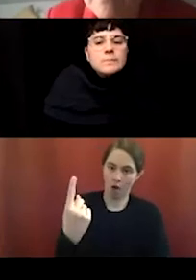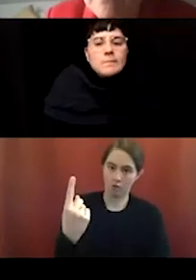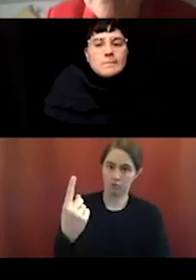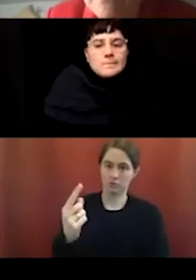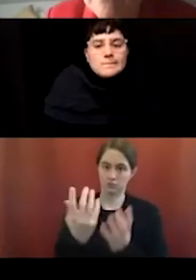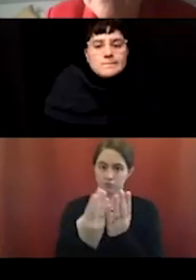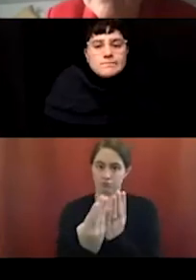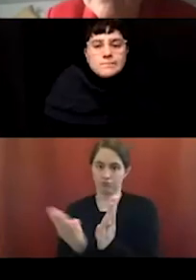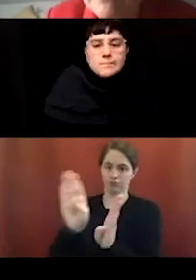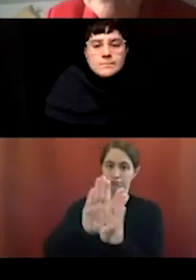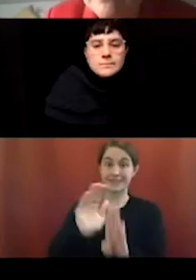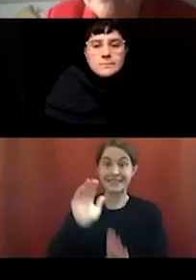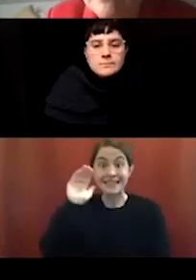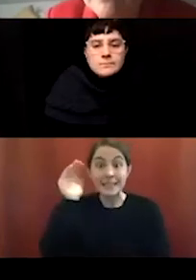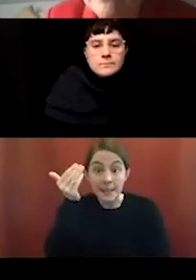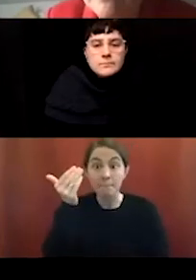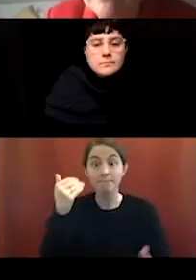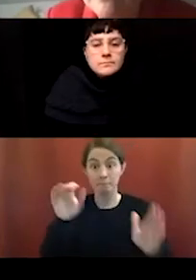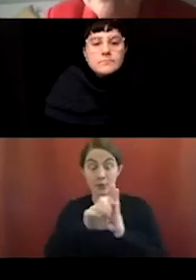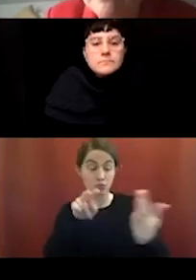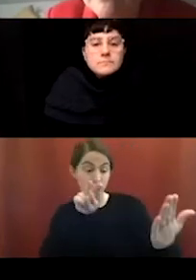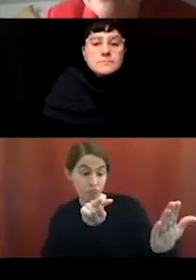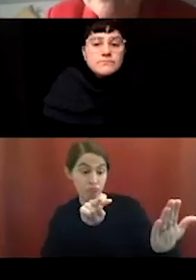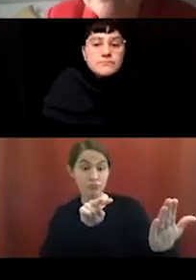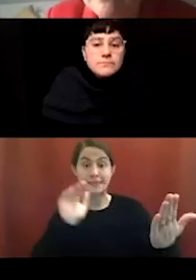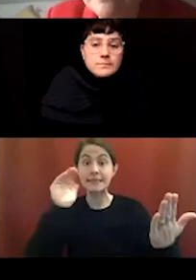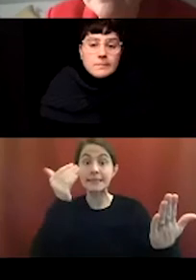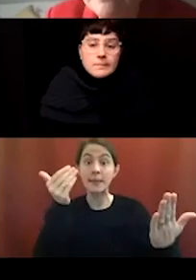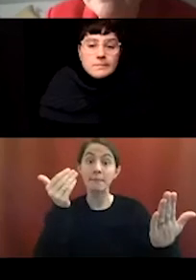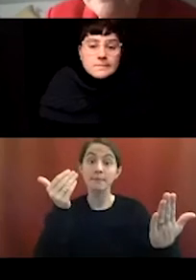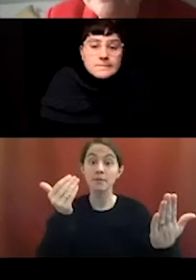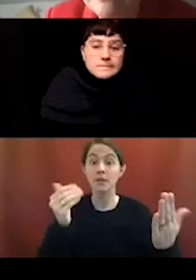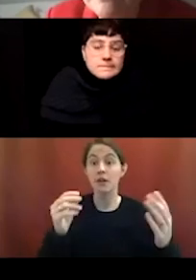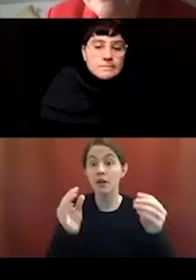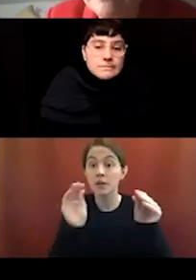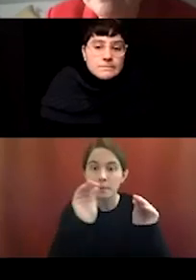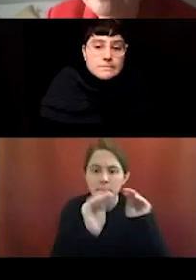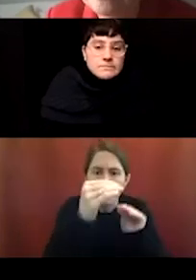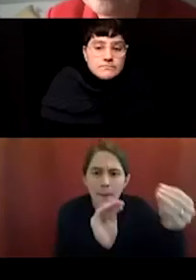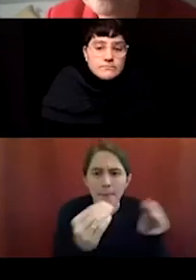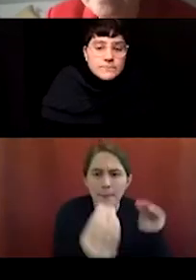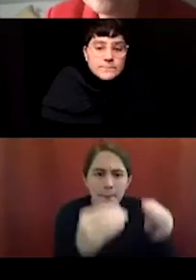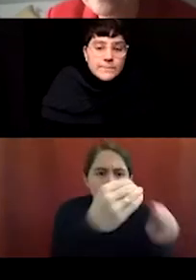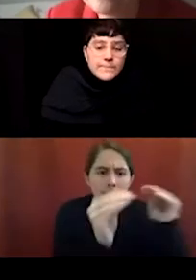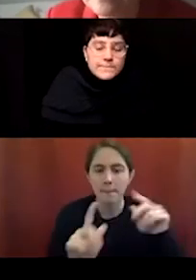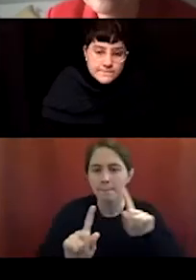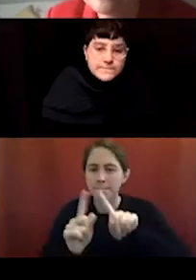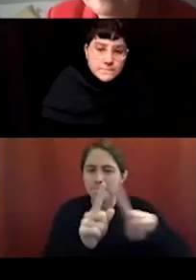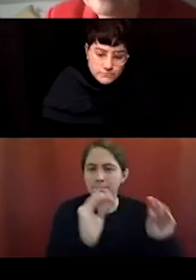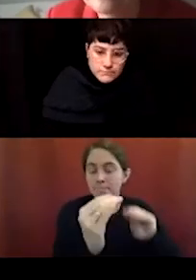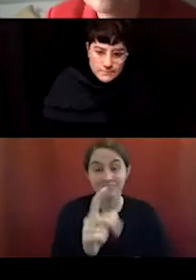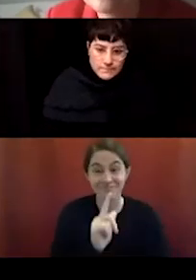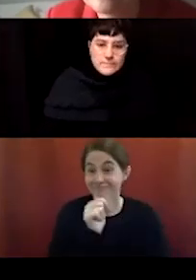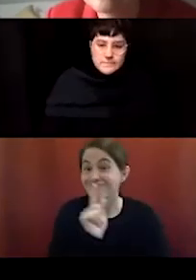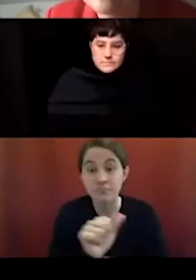Although it looks in the photograph, it looks made of pieces of silver, but it's not.